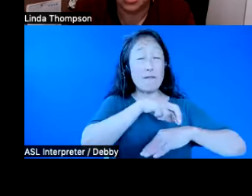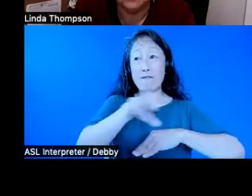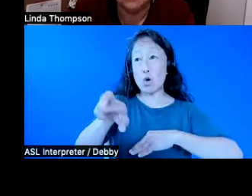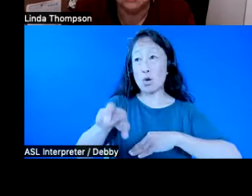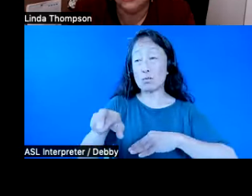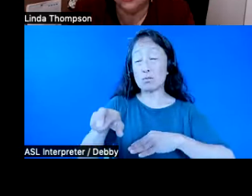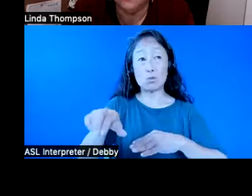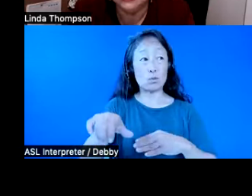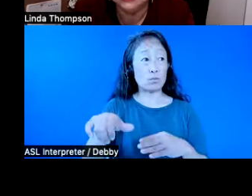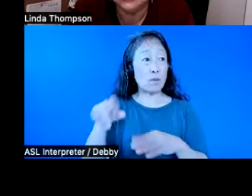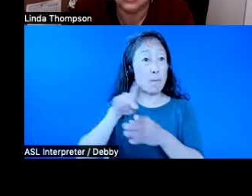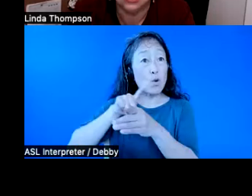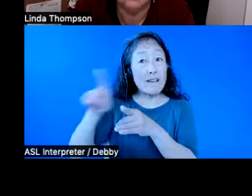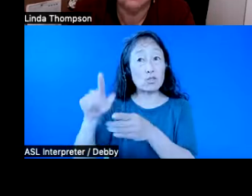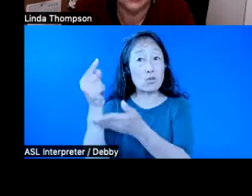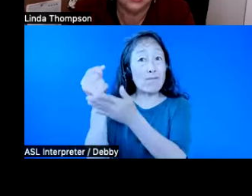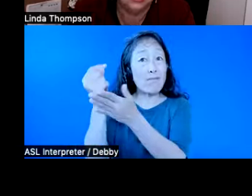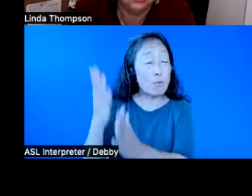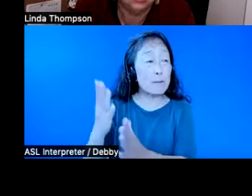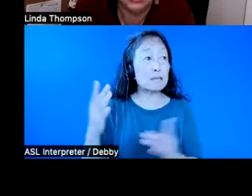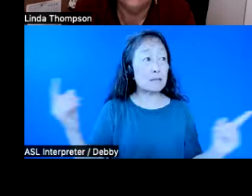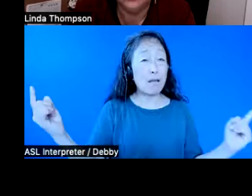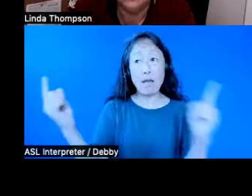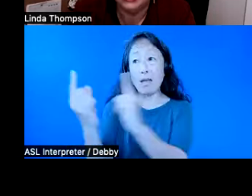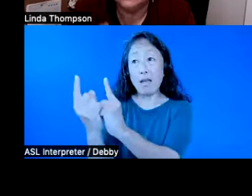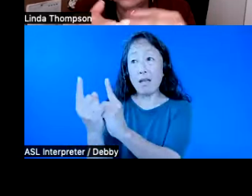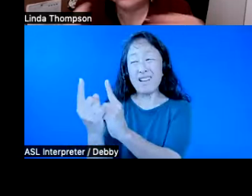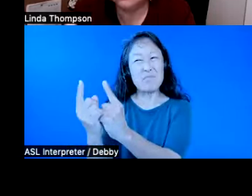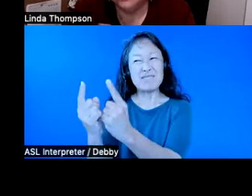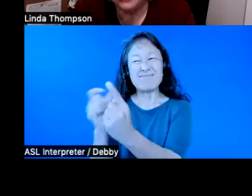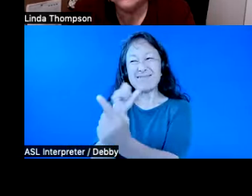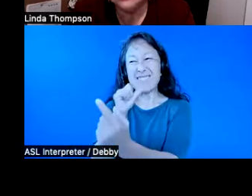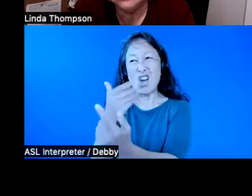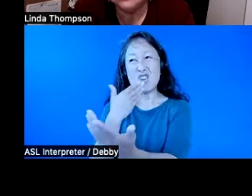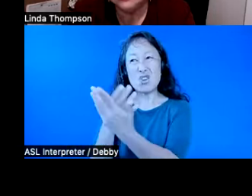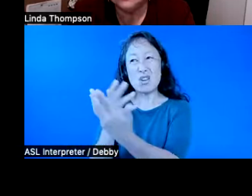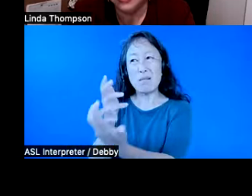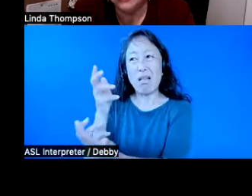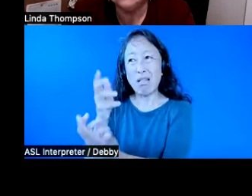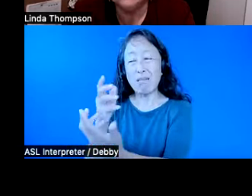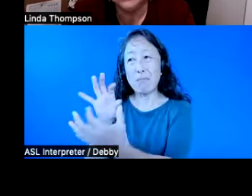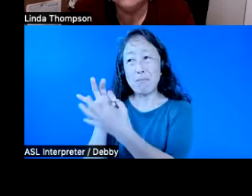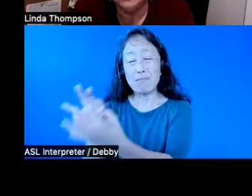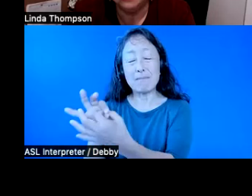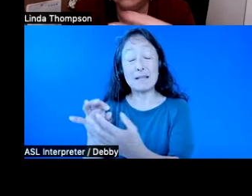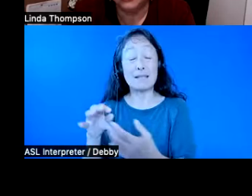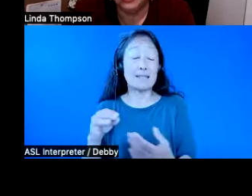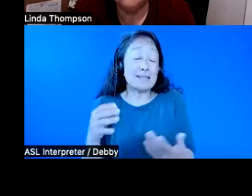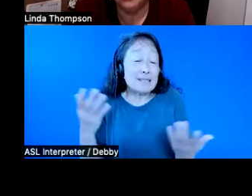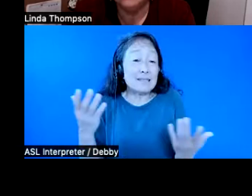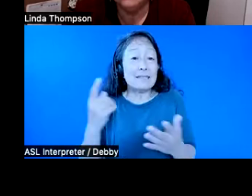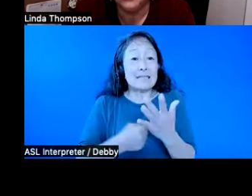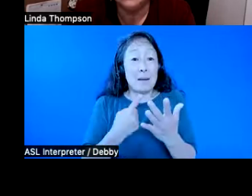know, not all therapists are everybody's, you know, that's it, that's great. Sometimes we have to